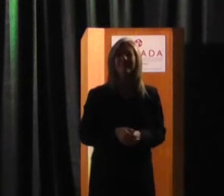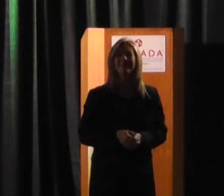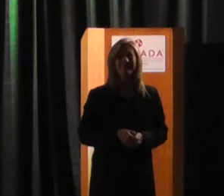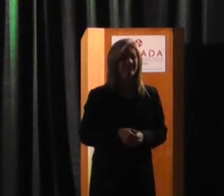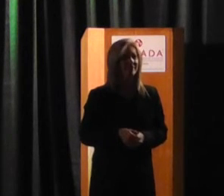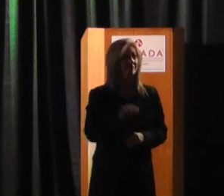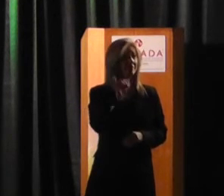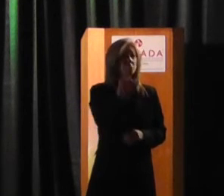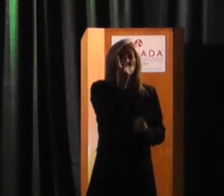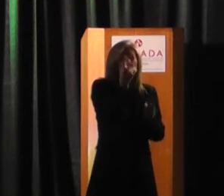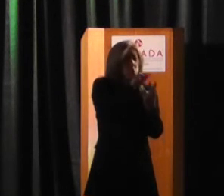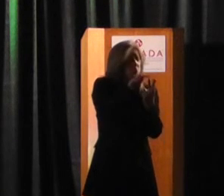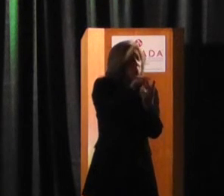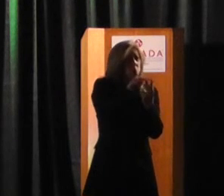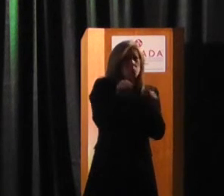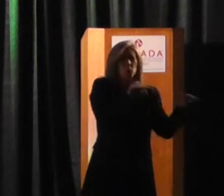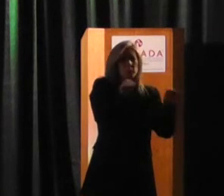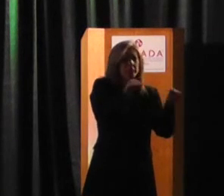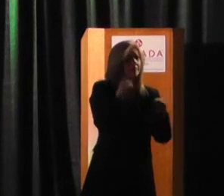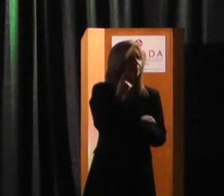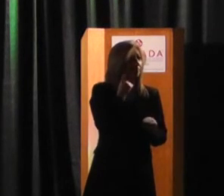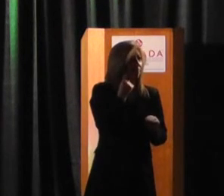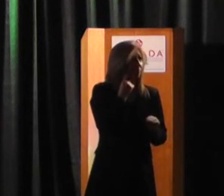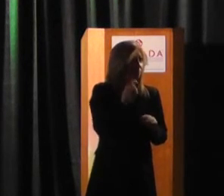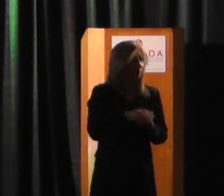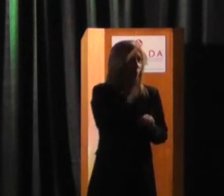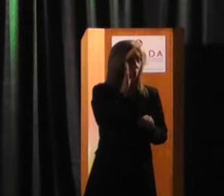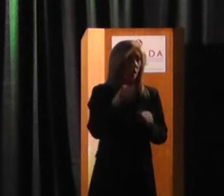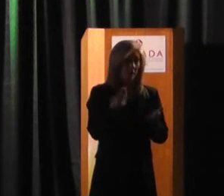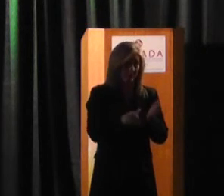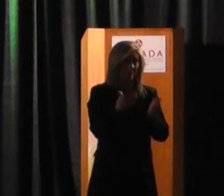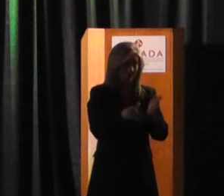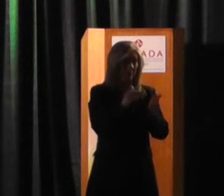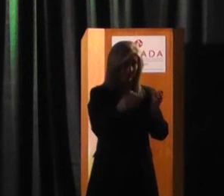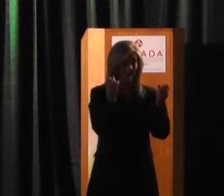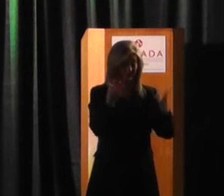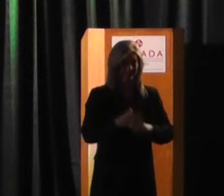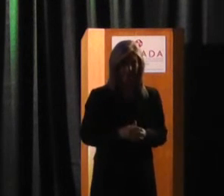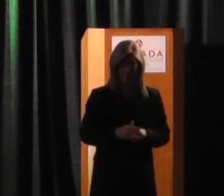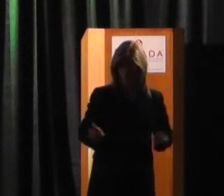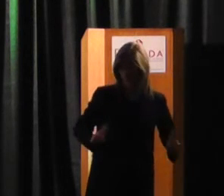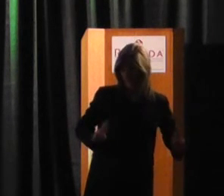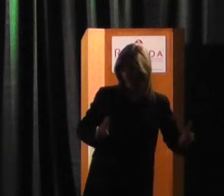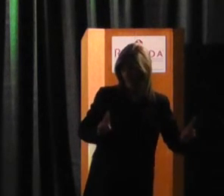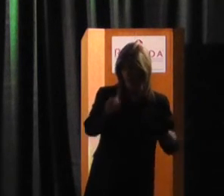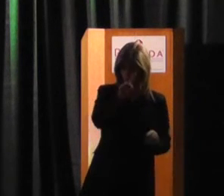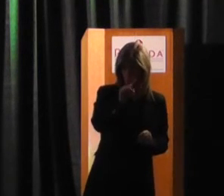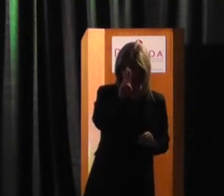the two movements we'll be doing lots of. Are you ready to Zumba?